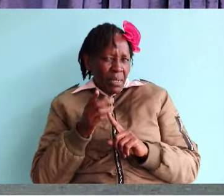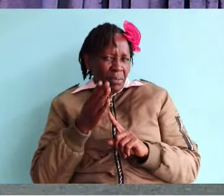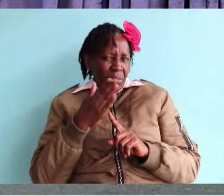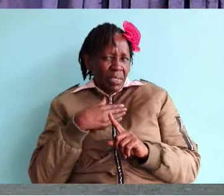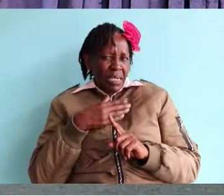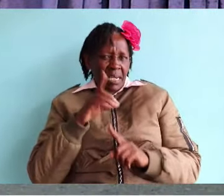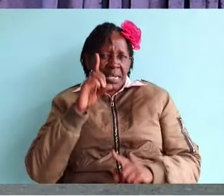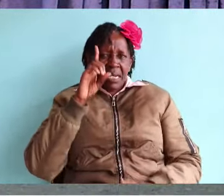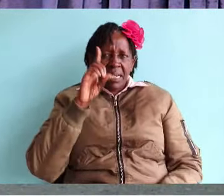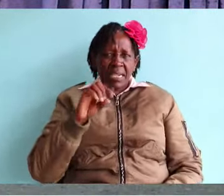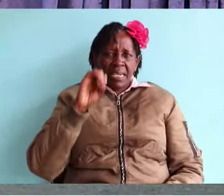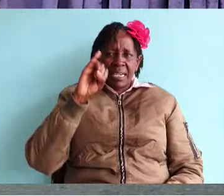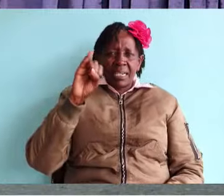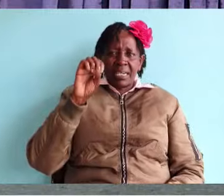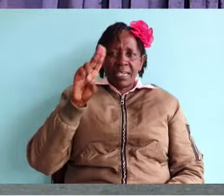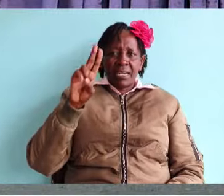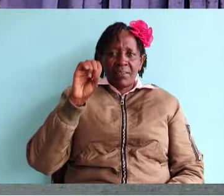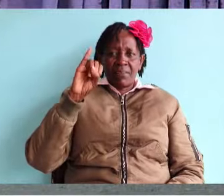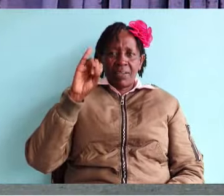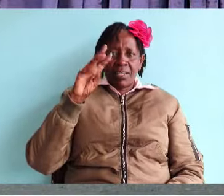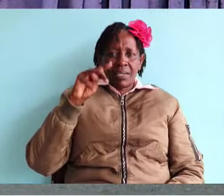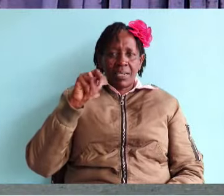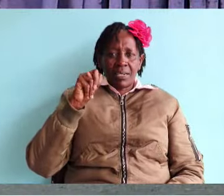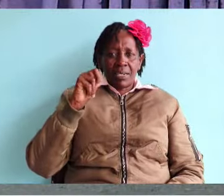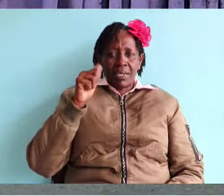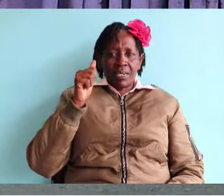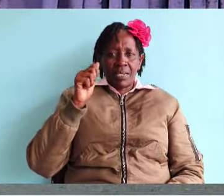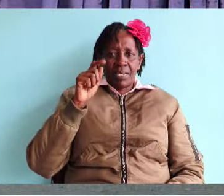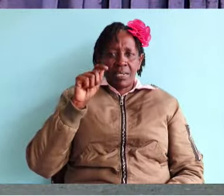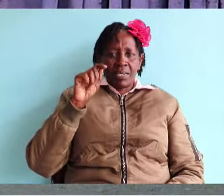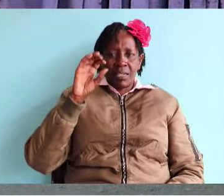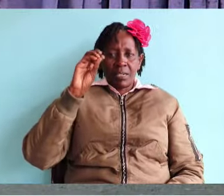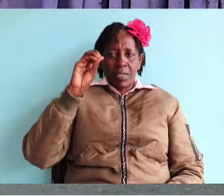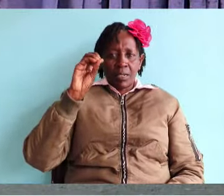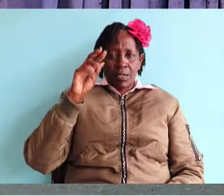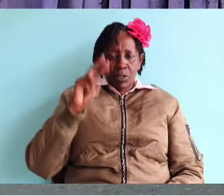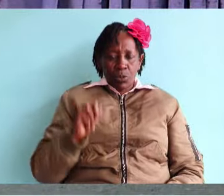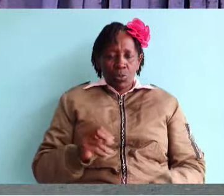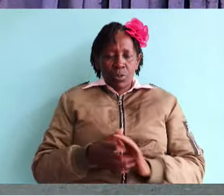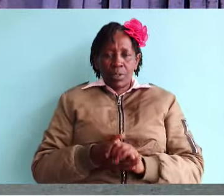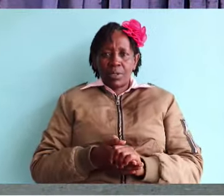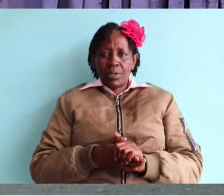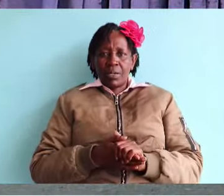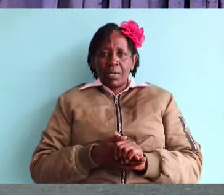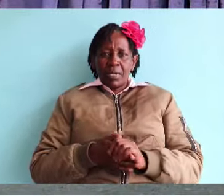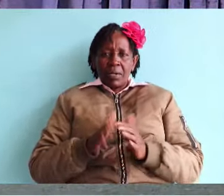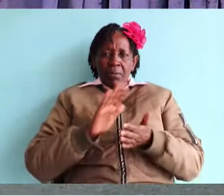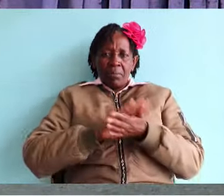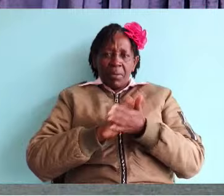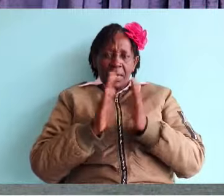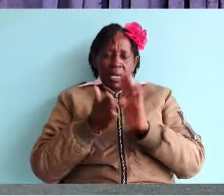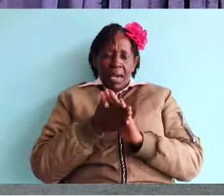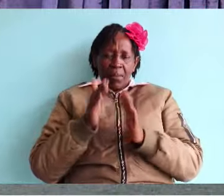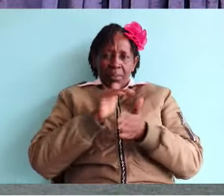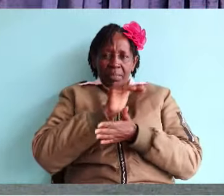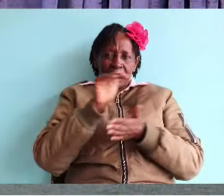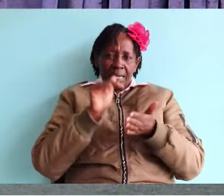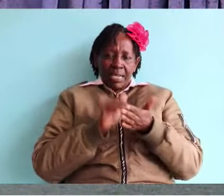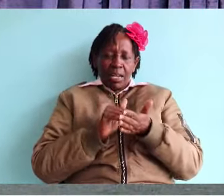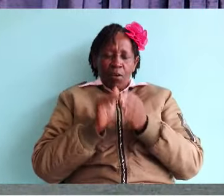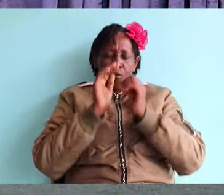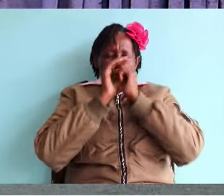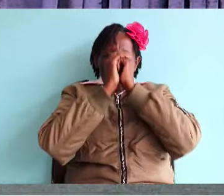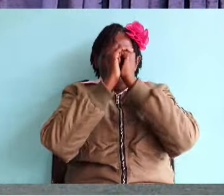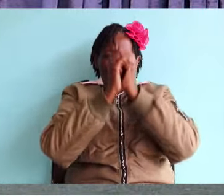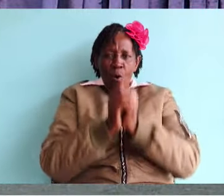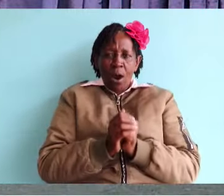it was put in a particular place and it became a center of worship. And the Bible says that Gideon